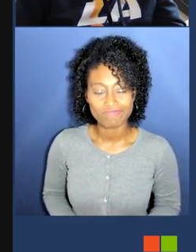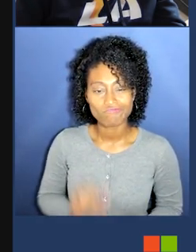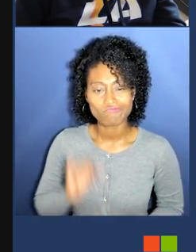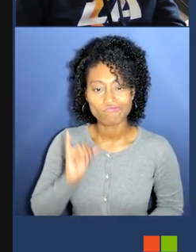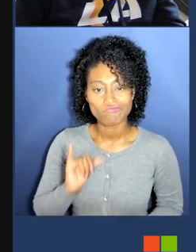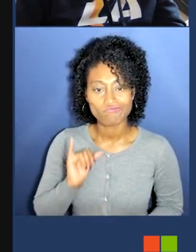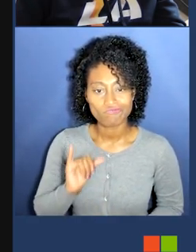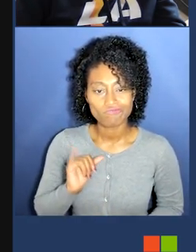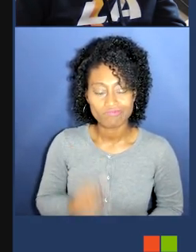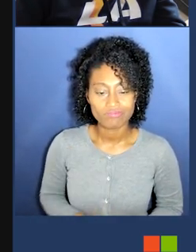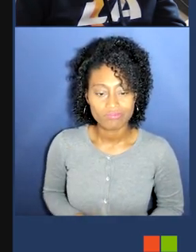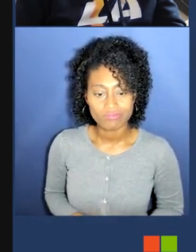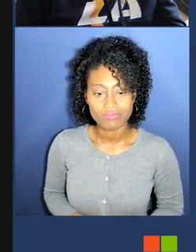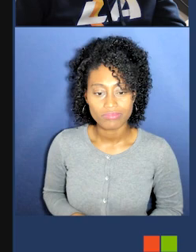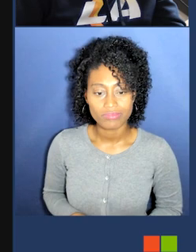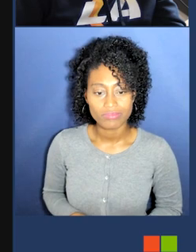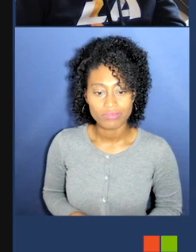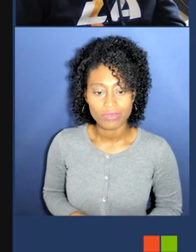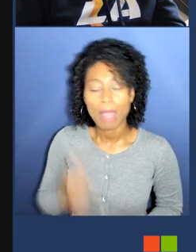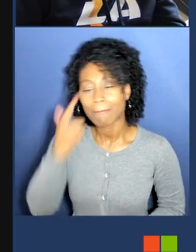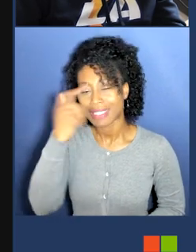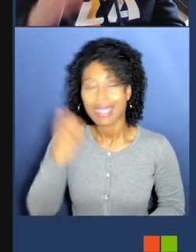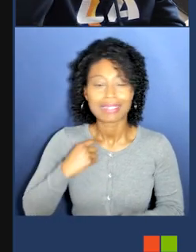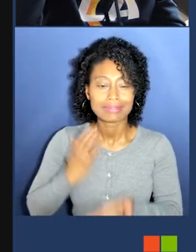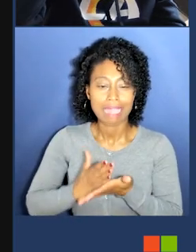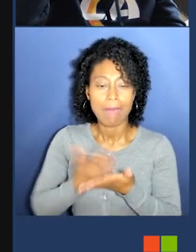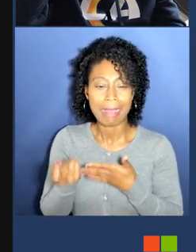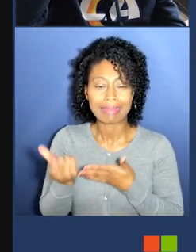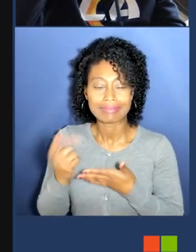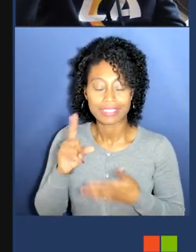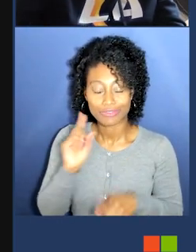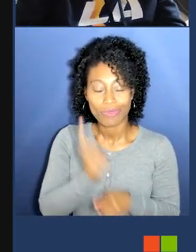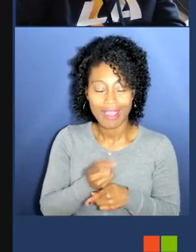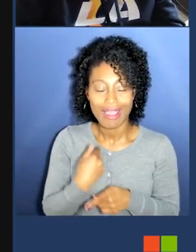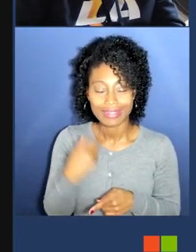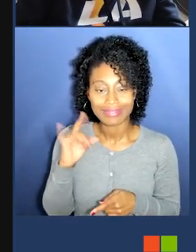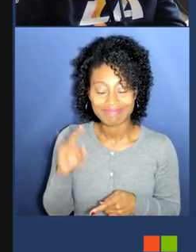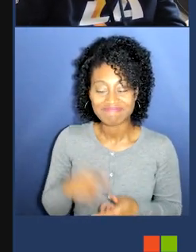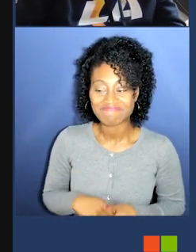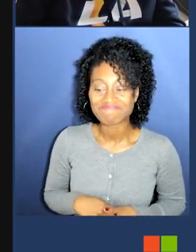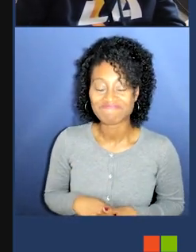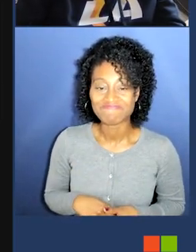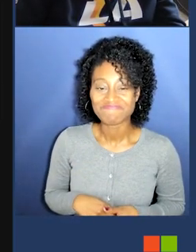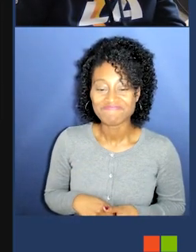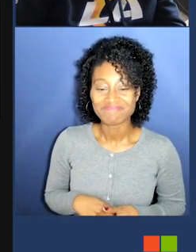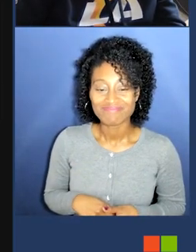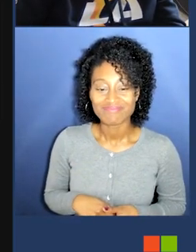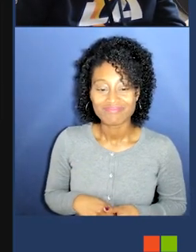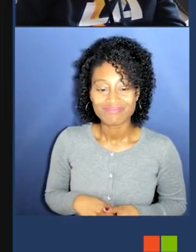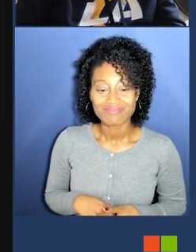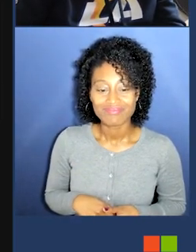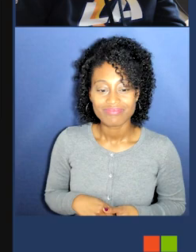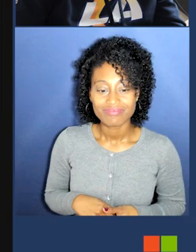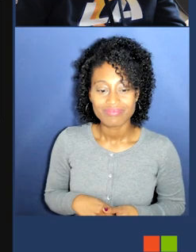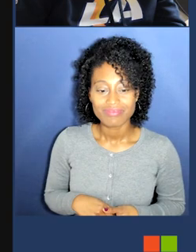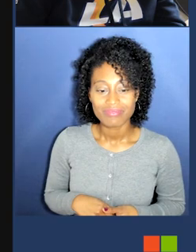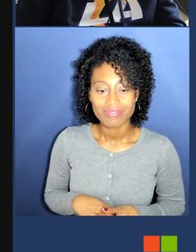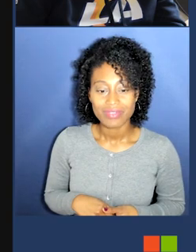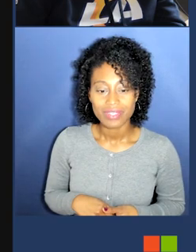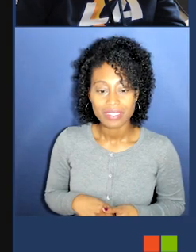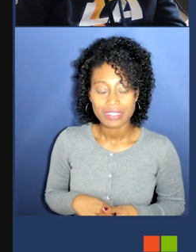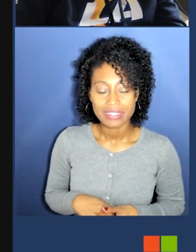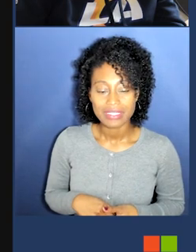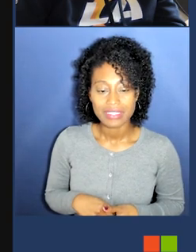Interesting. Oh, okay. Because it stopped. I stopped it so I can use it locally. Let me see it here.